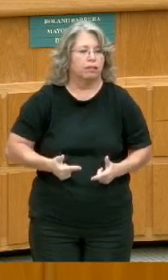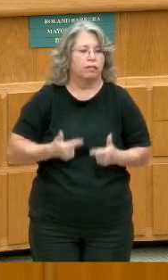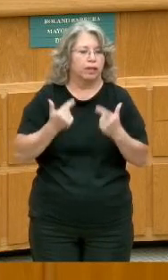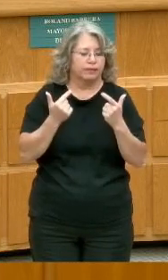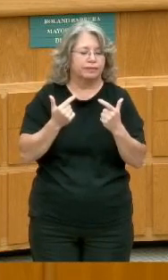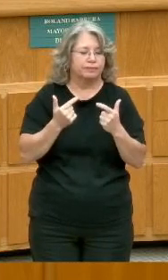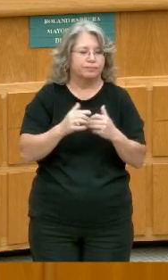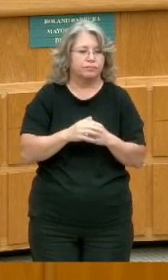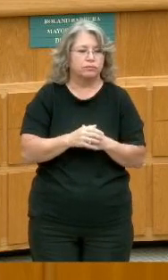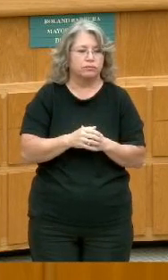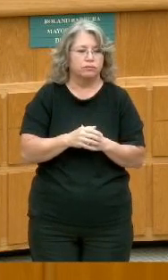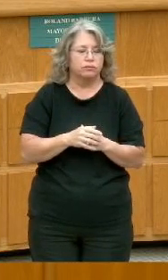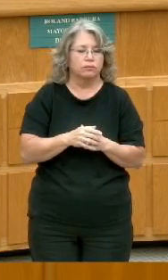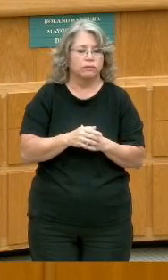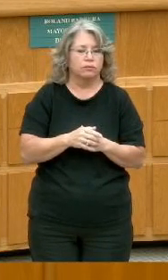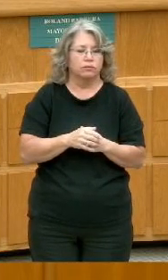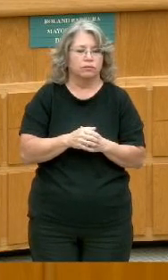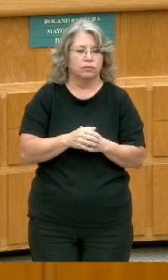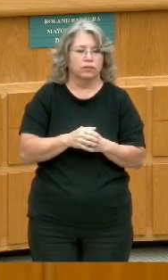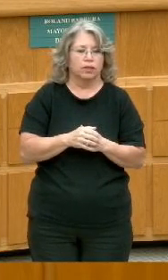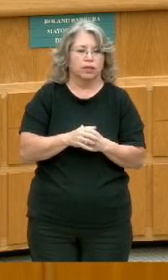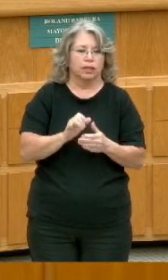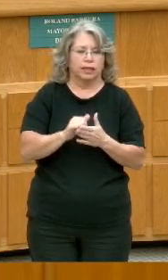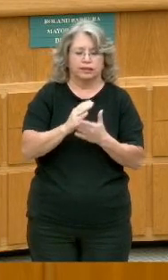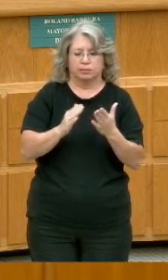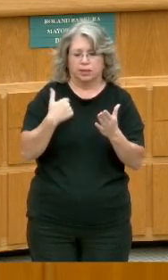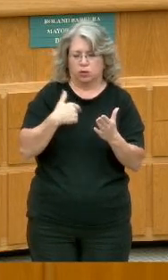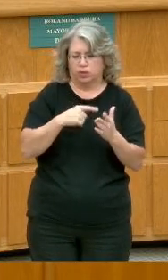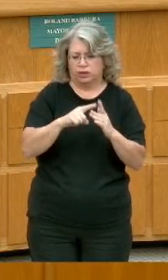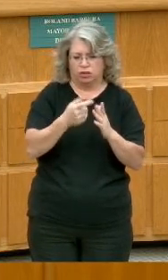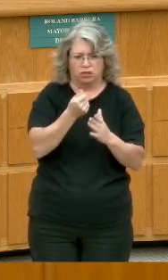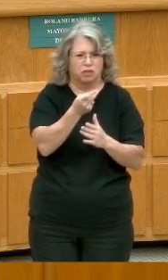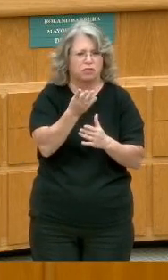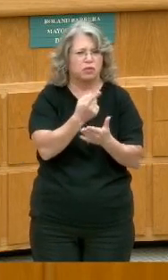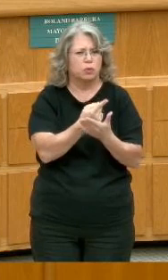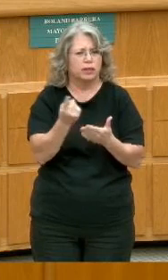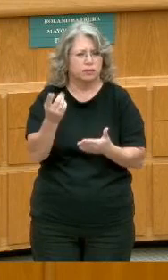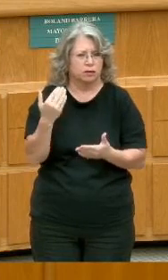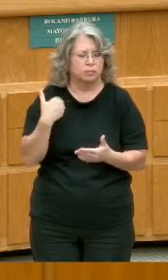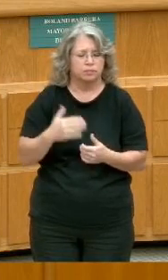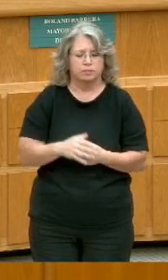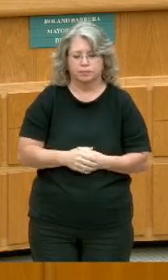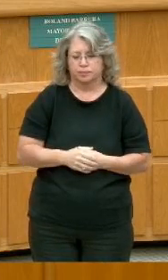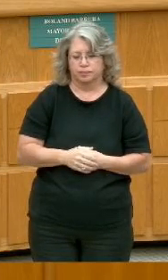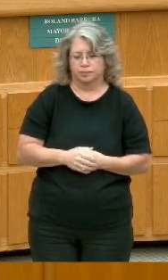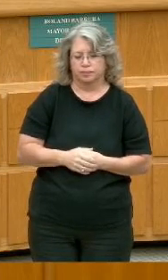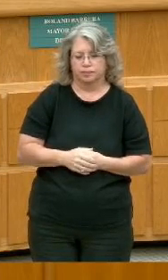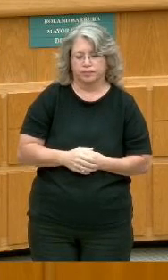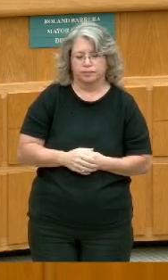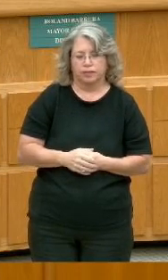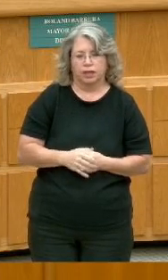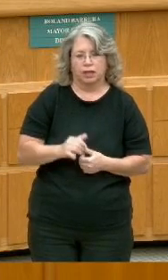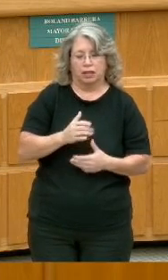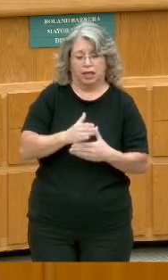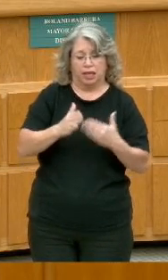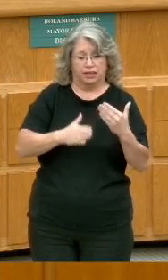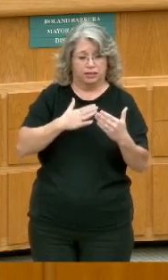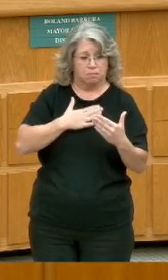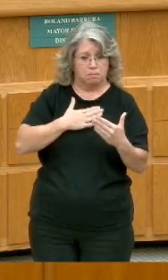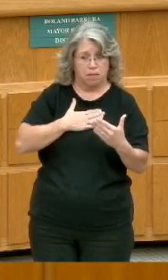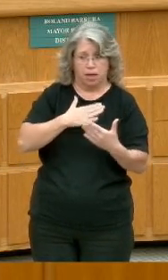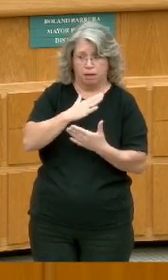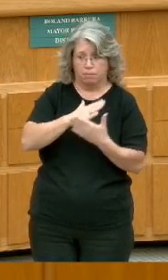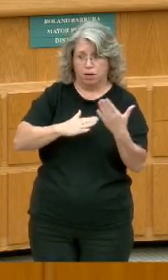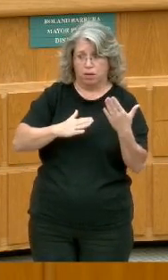pull that interactive map. And that's something we started many weeks ago. Okay, so that concludes my part of the presentation